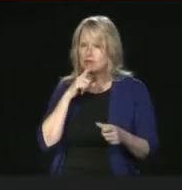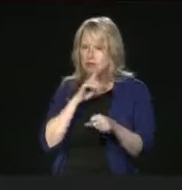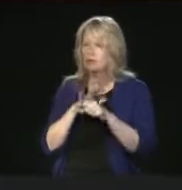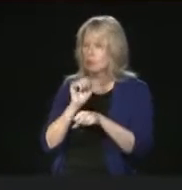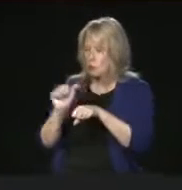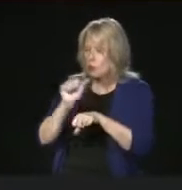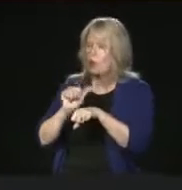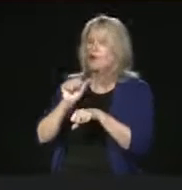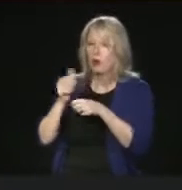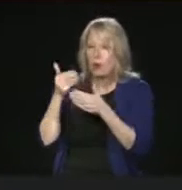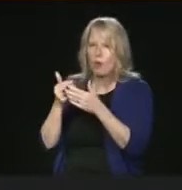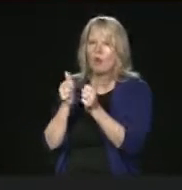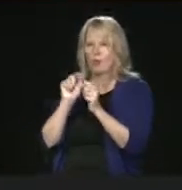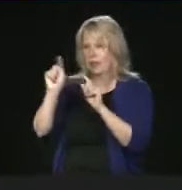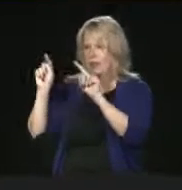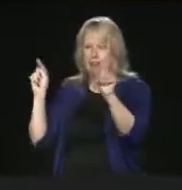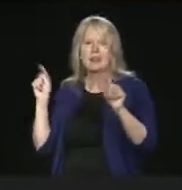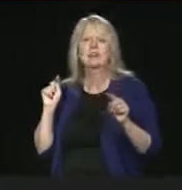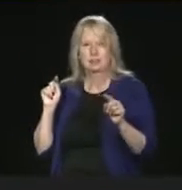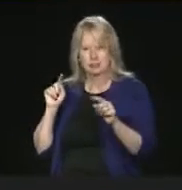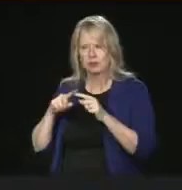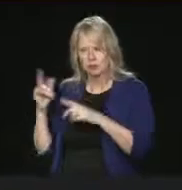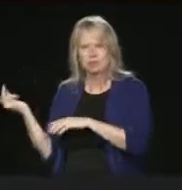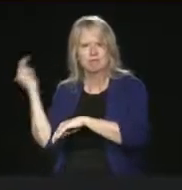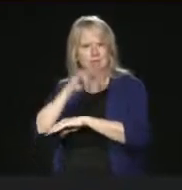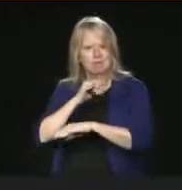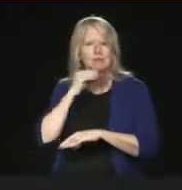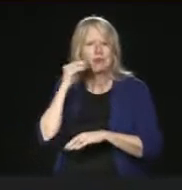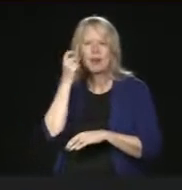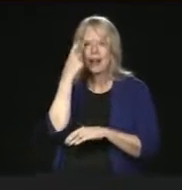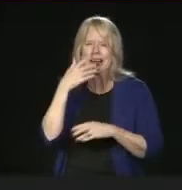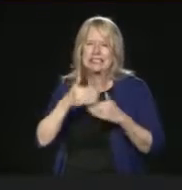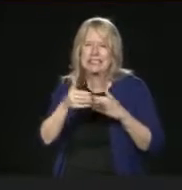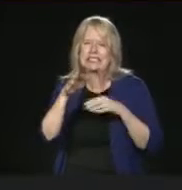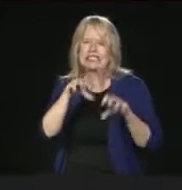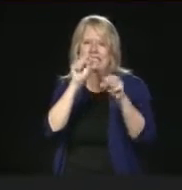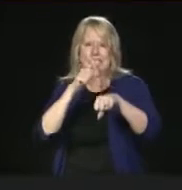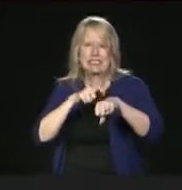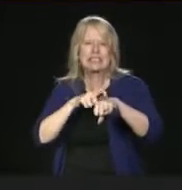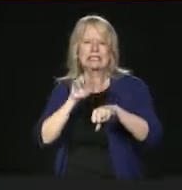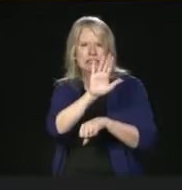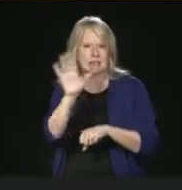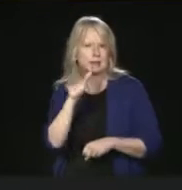people home as soon as possible. But I'm asking people to be patient.